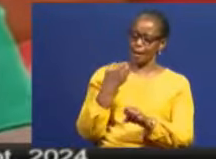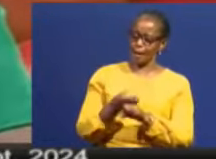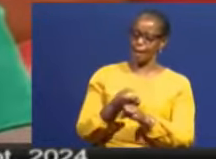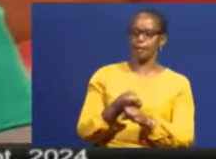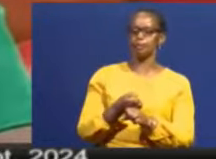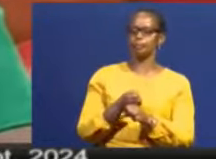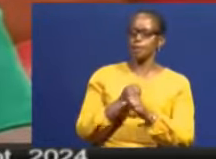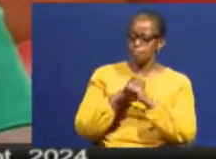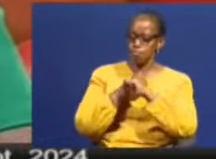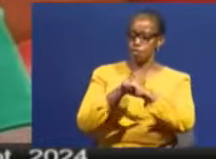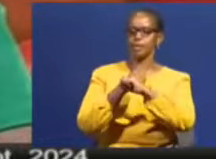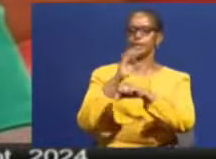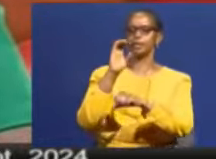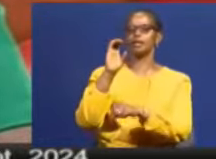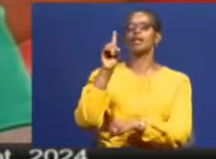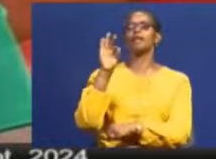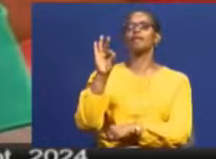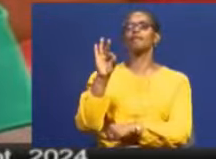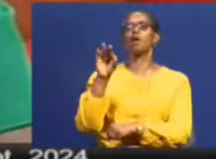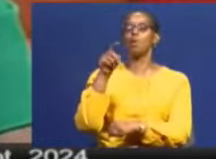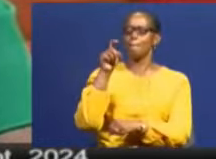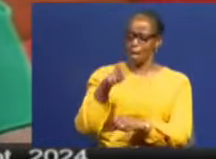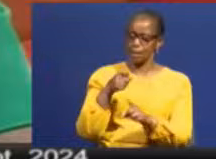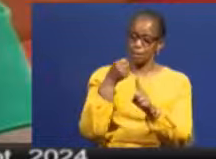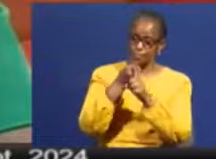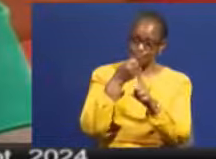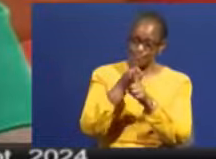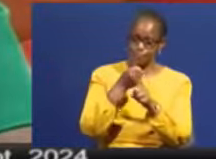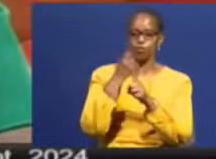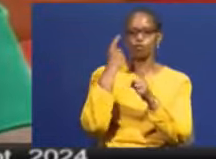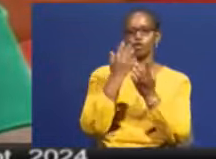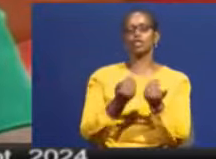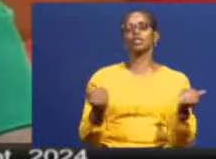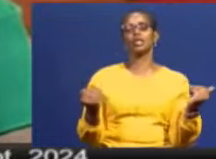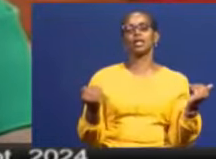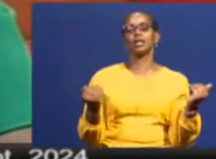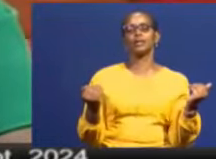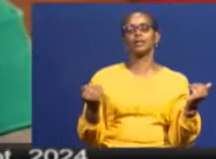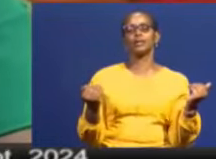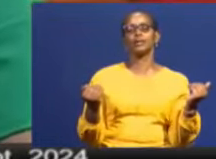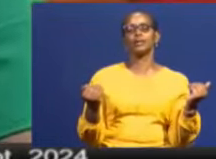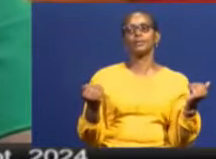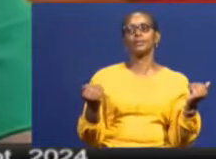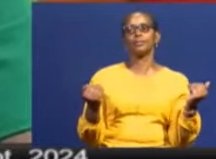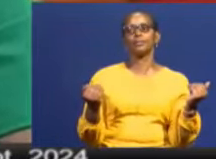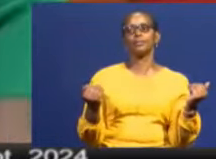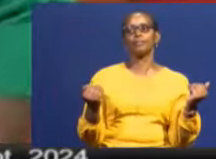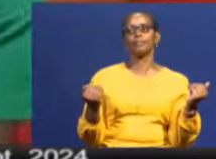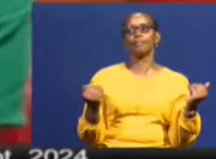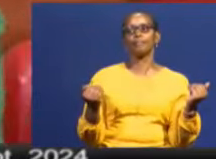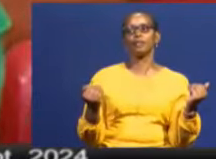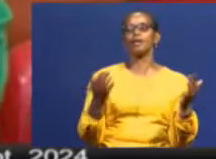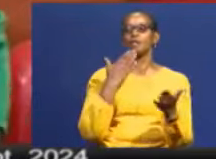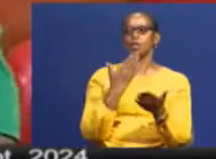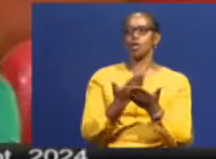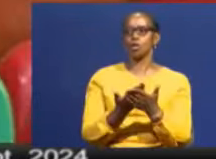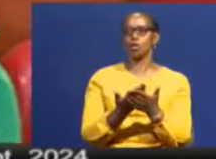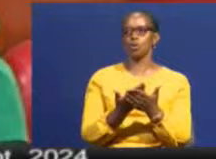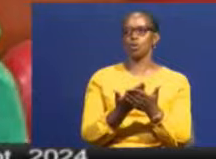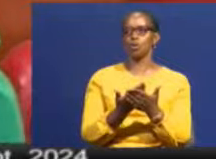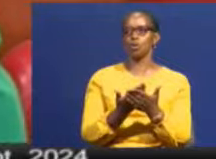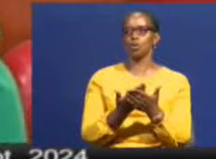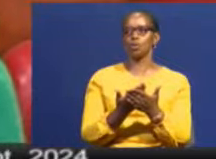Let us fight for our children. Let us fight for the development for this constituency through CDF. Mr. Speaker, sir, thank you very much. It